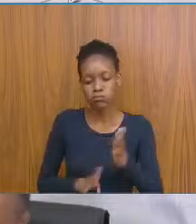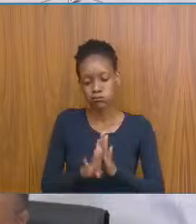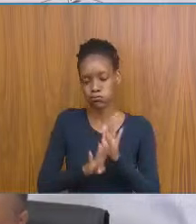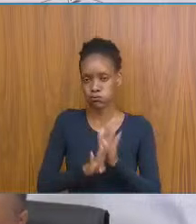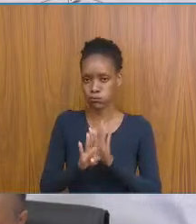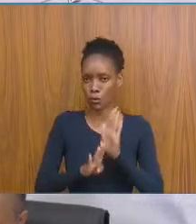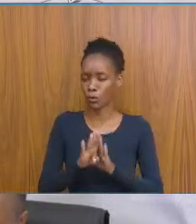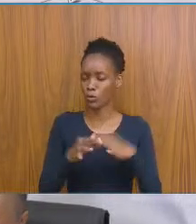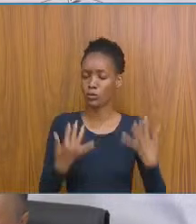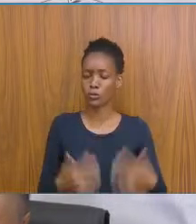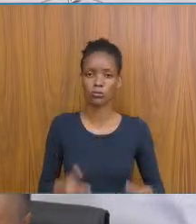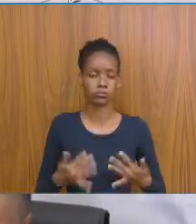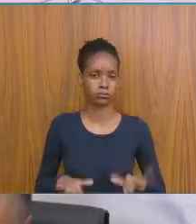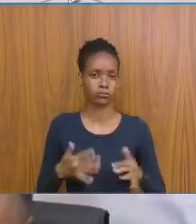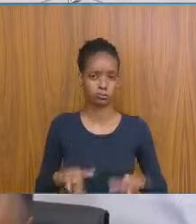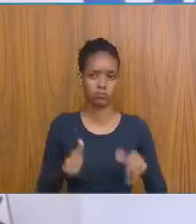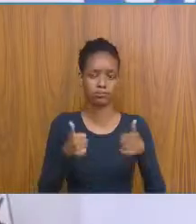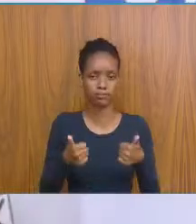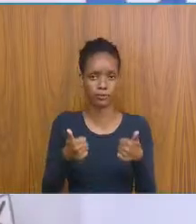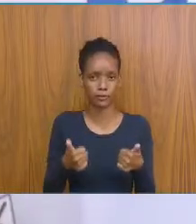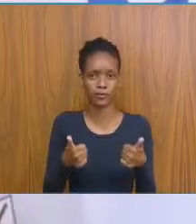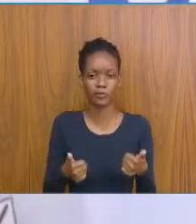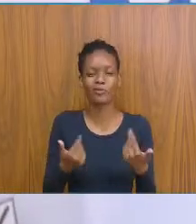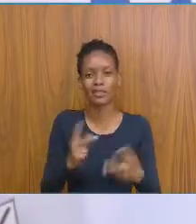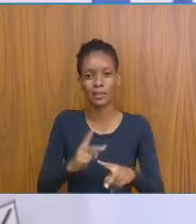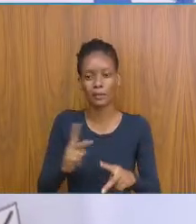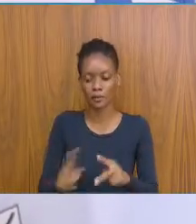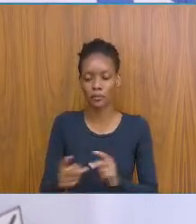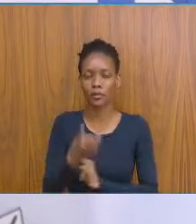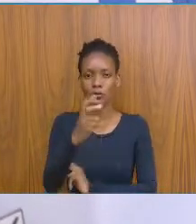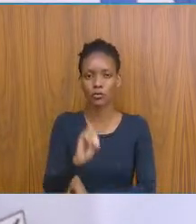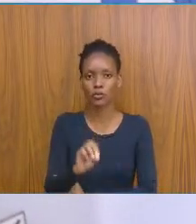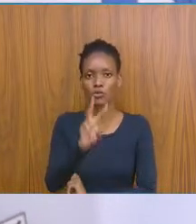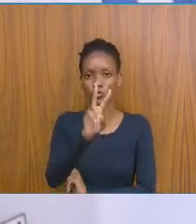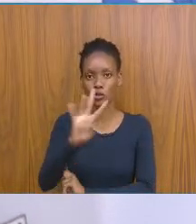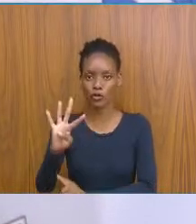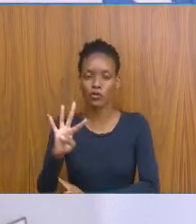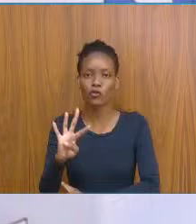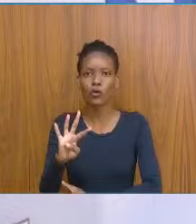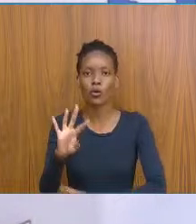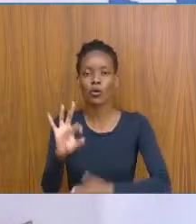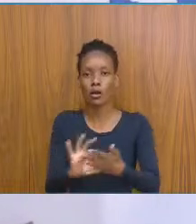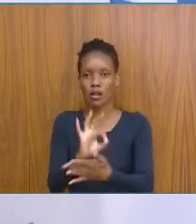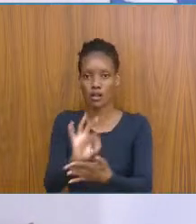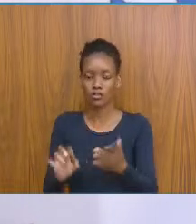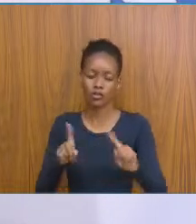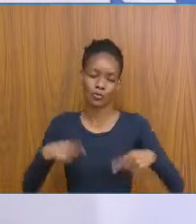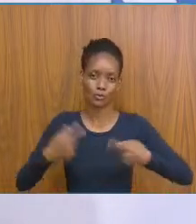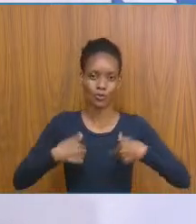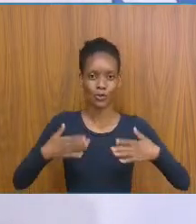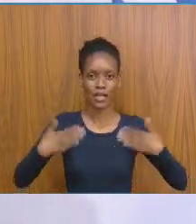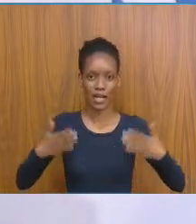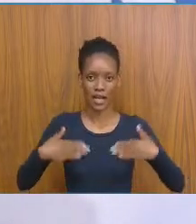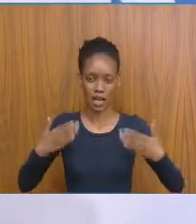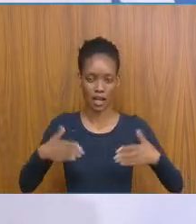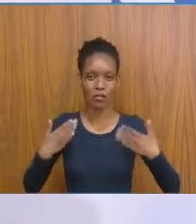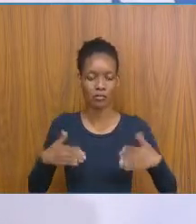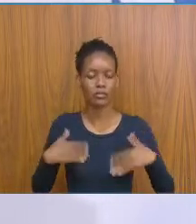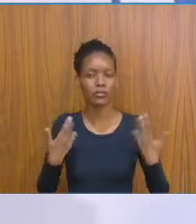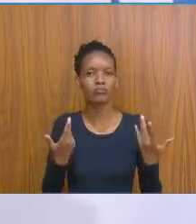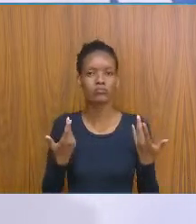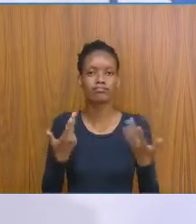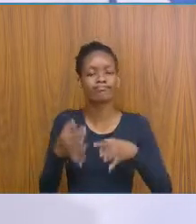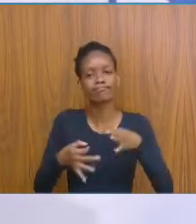made in the preparation for the 2024 elections. We therefore are pleased to report on the